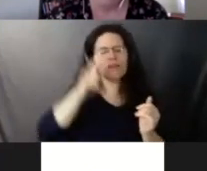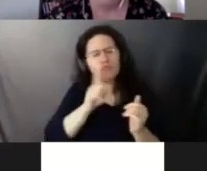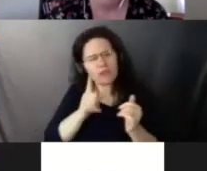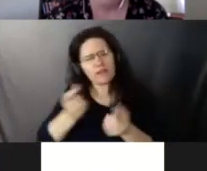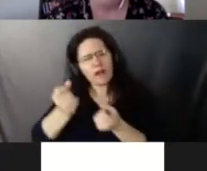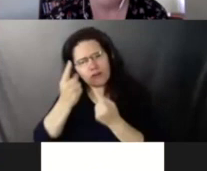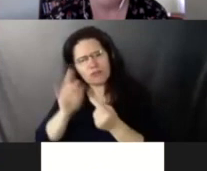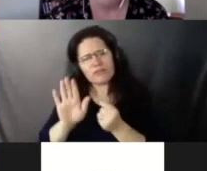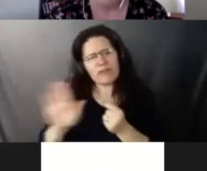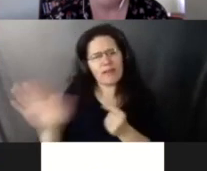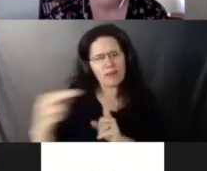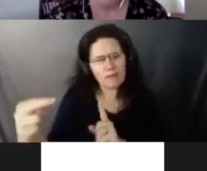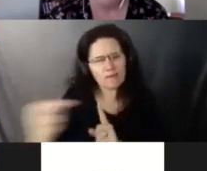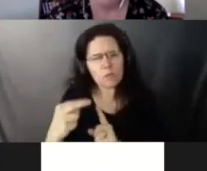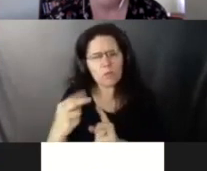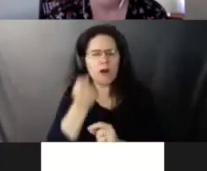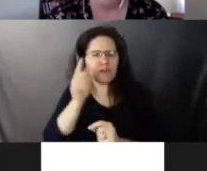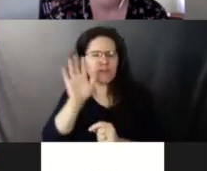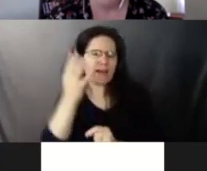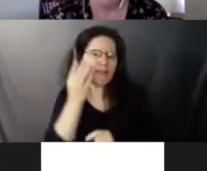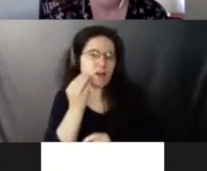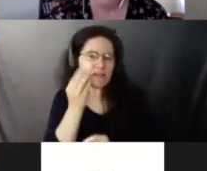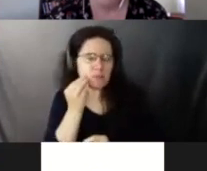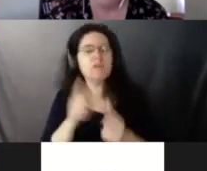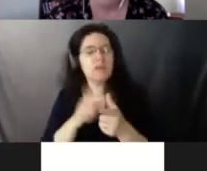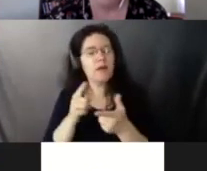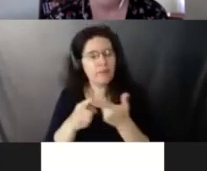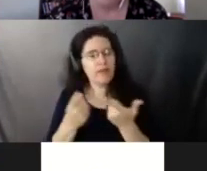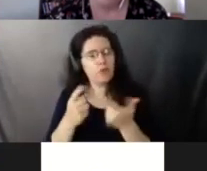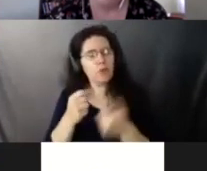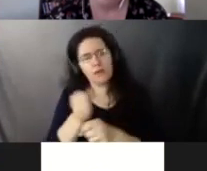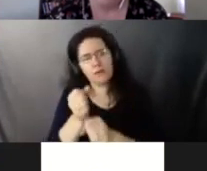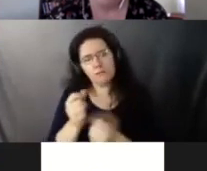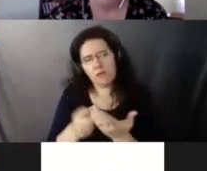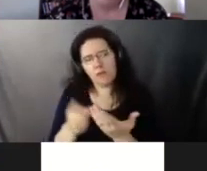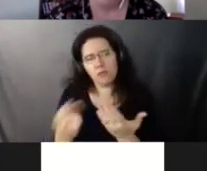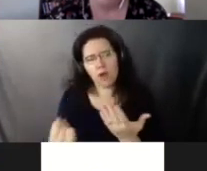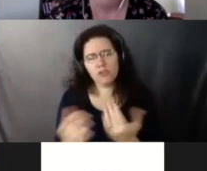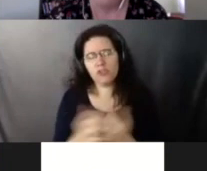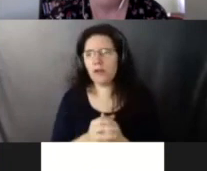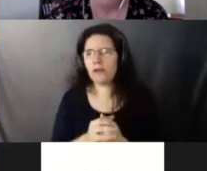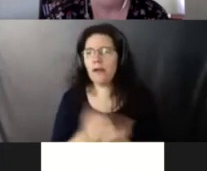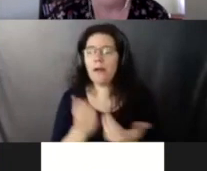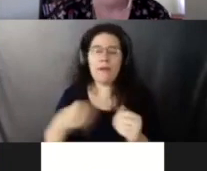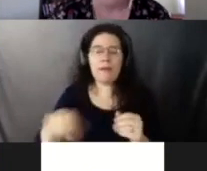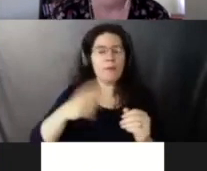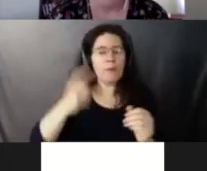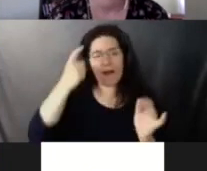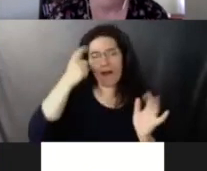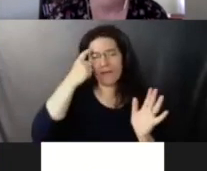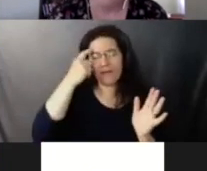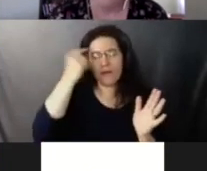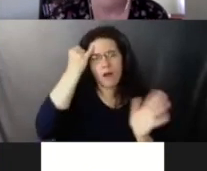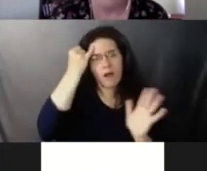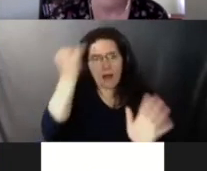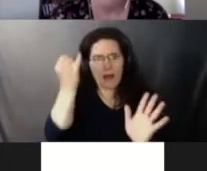appreciate your idea. If you got an idea to work, this is about me, whenever I get an idea, I